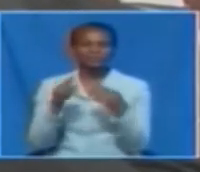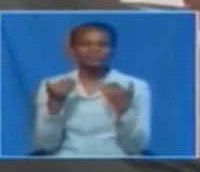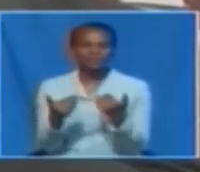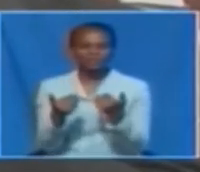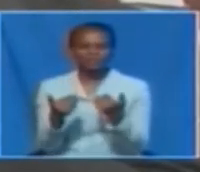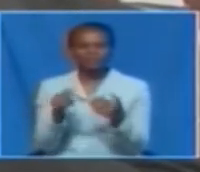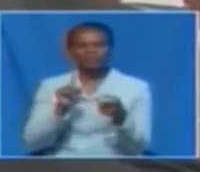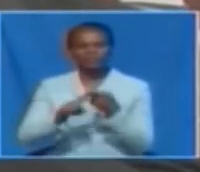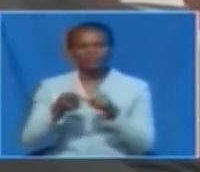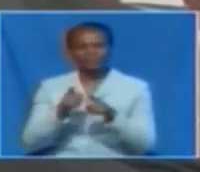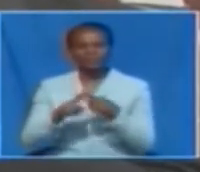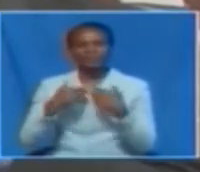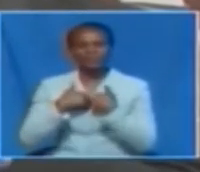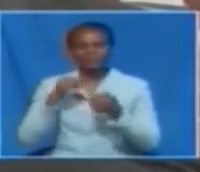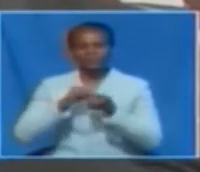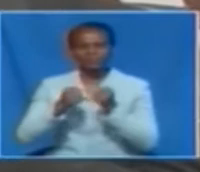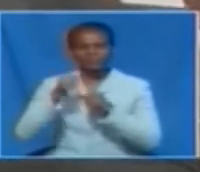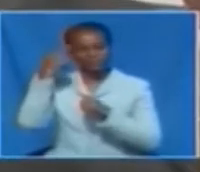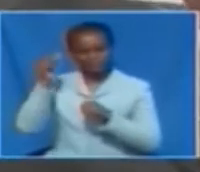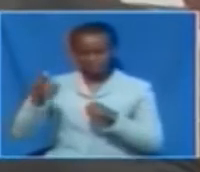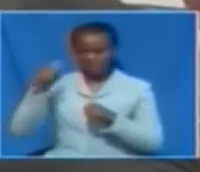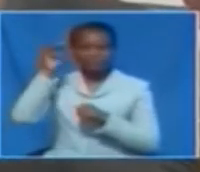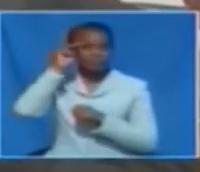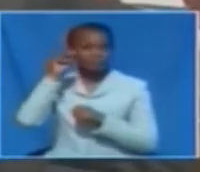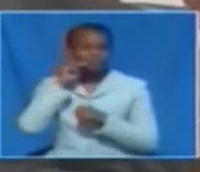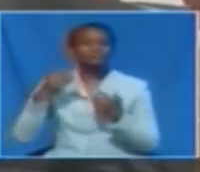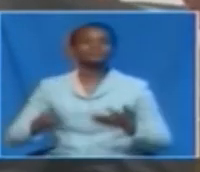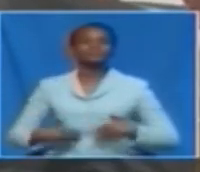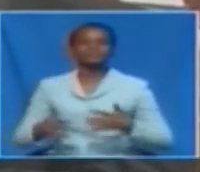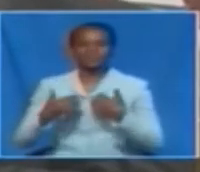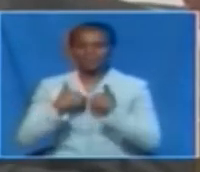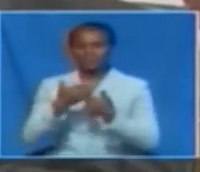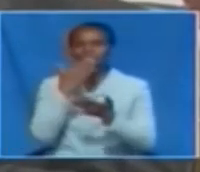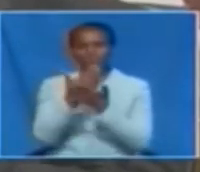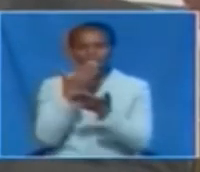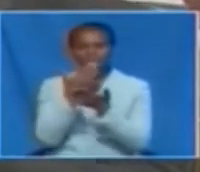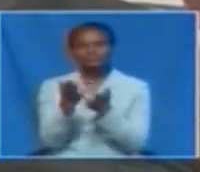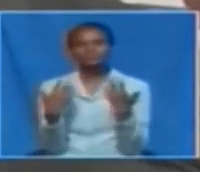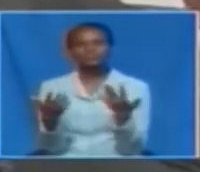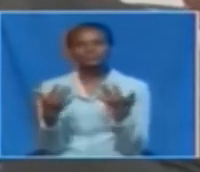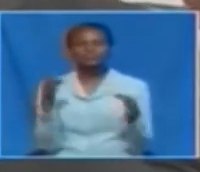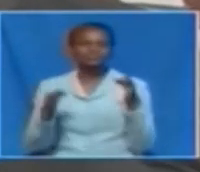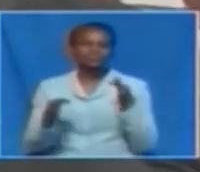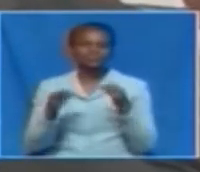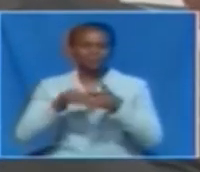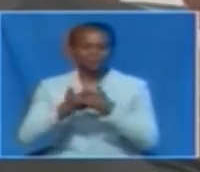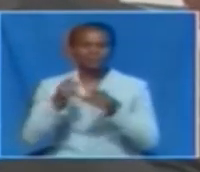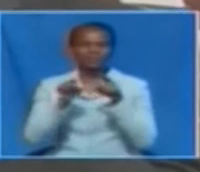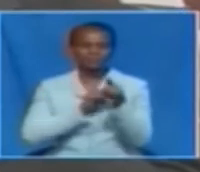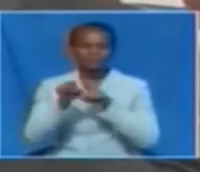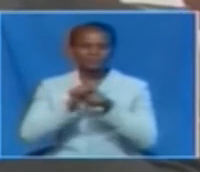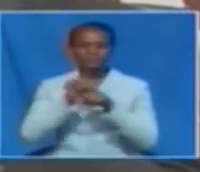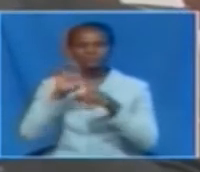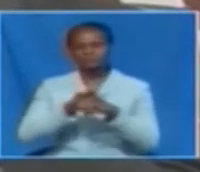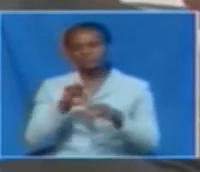some of our friends have a problem with. So for me, I'm comfortable that it's in competent hands of the courts to be able to make determination. Let's